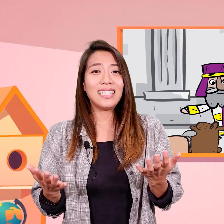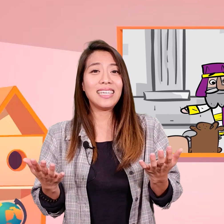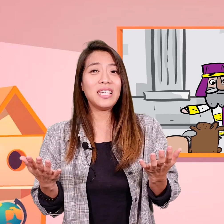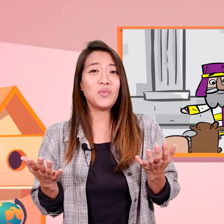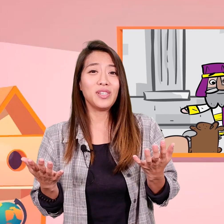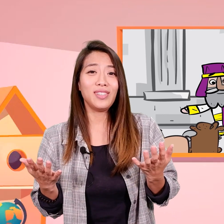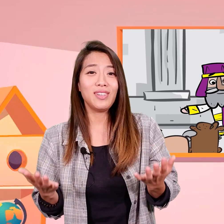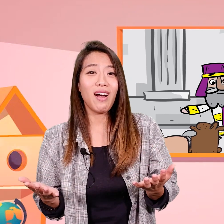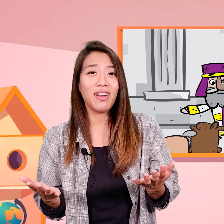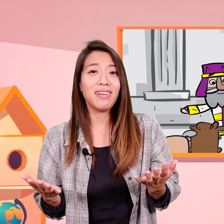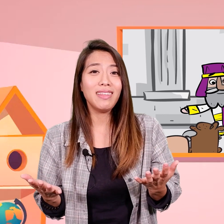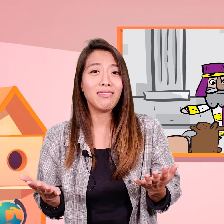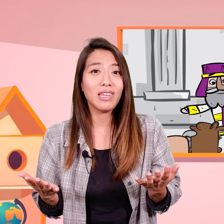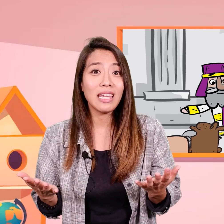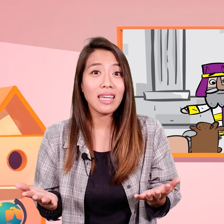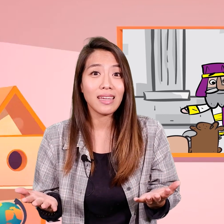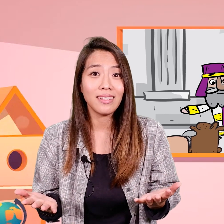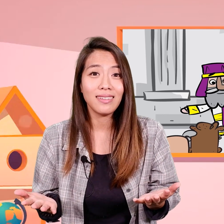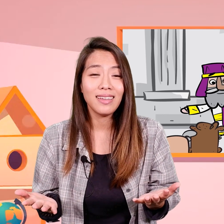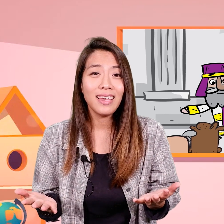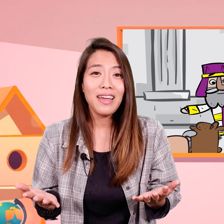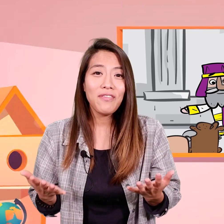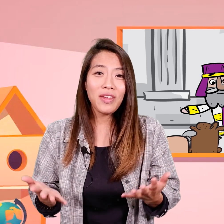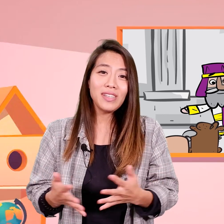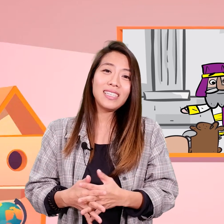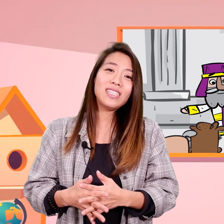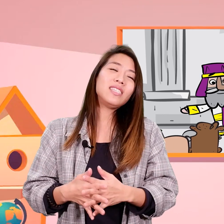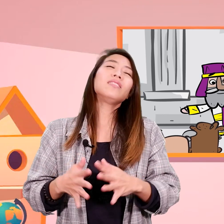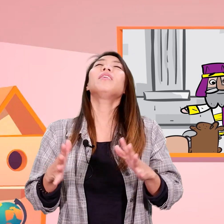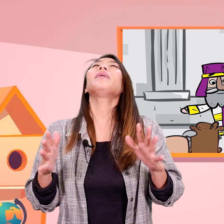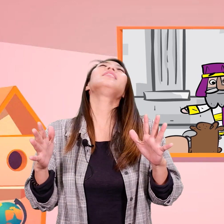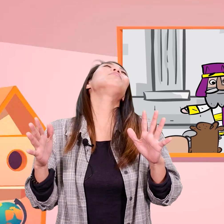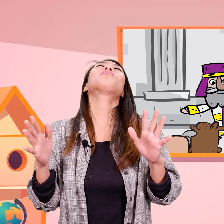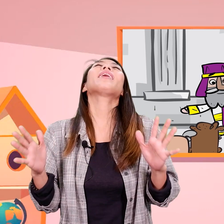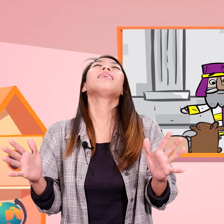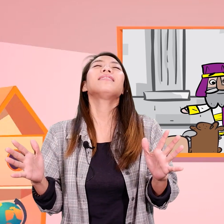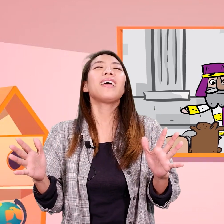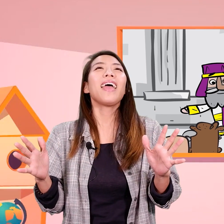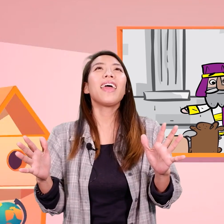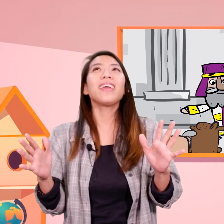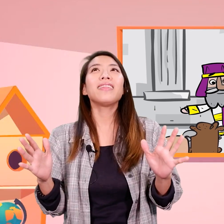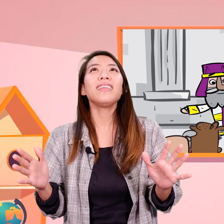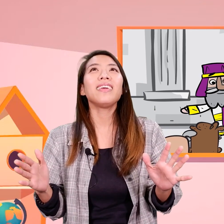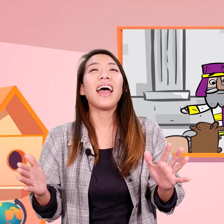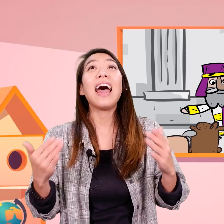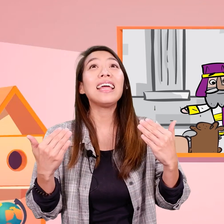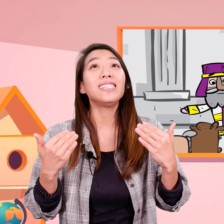And he was not a little kid. Pharisee stood up and he prayed.